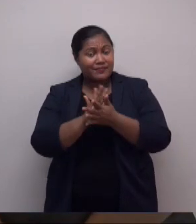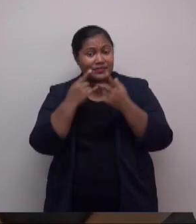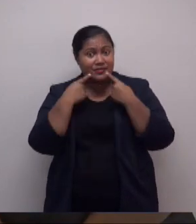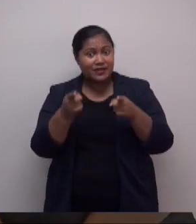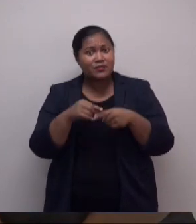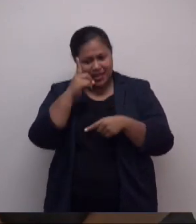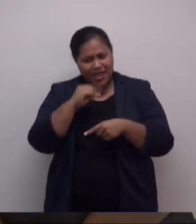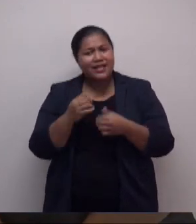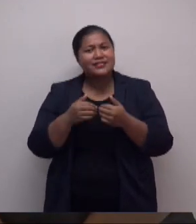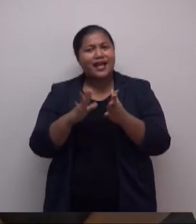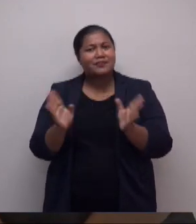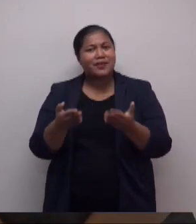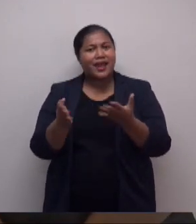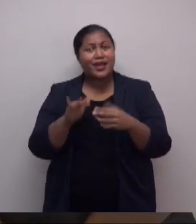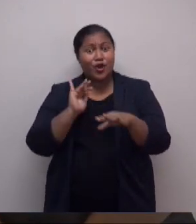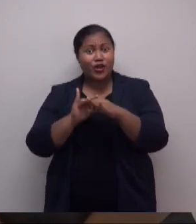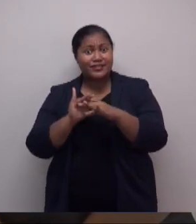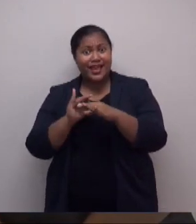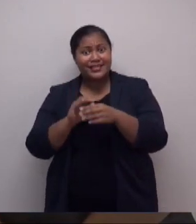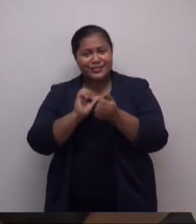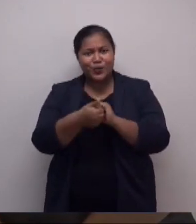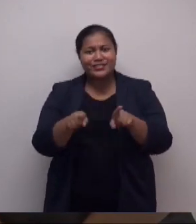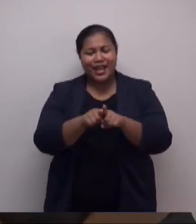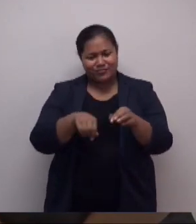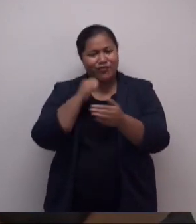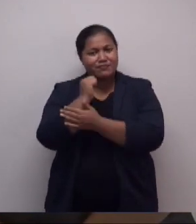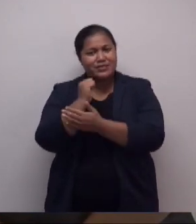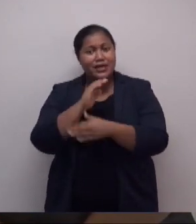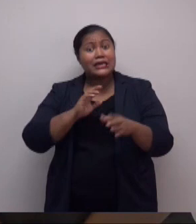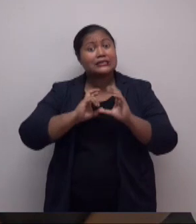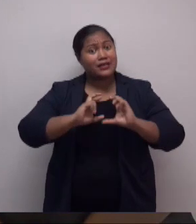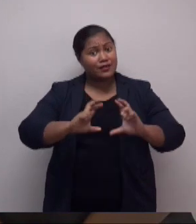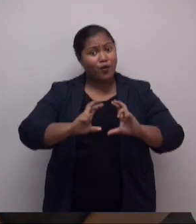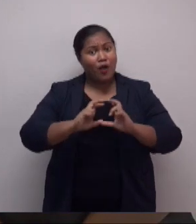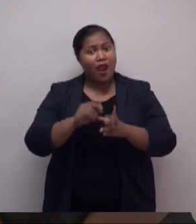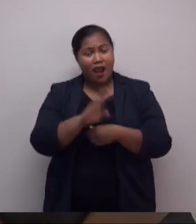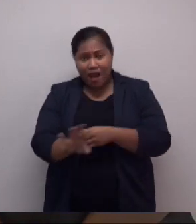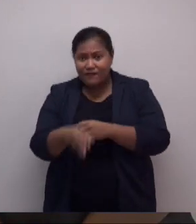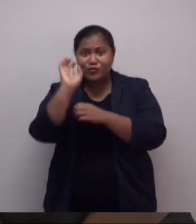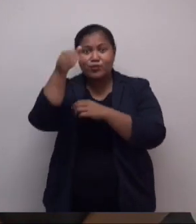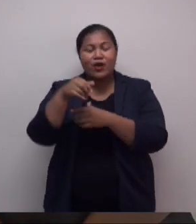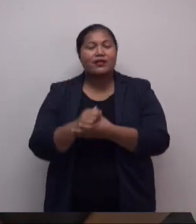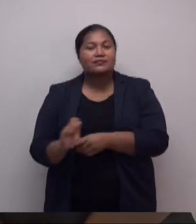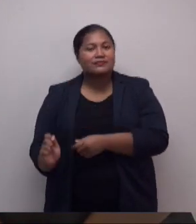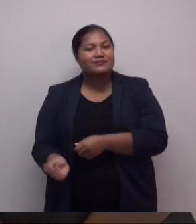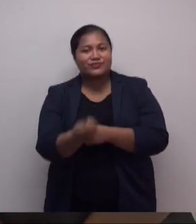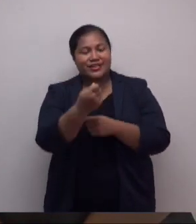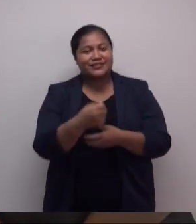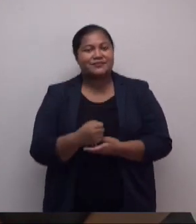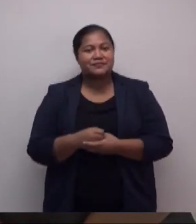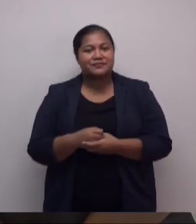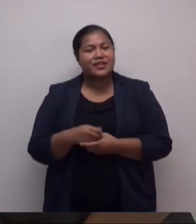start playing contact sports again, including rugby, netball, football, basketball, and cricket. And there will be